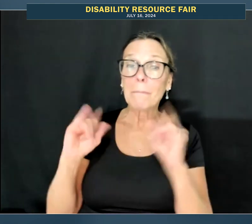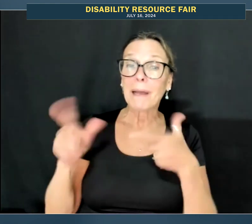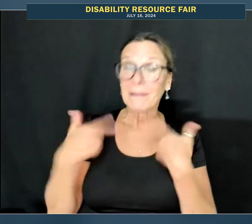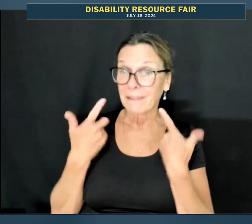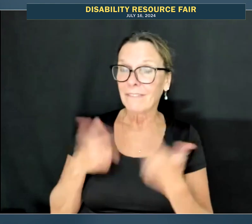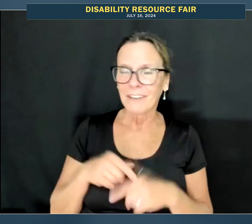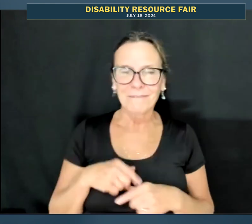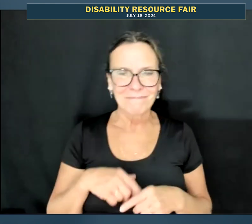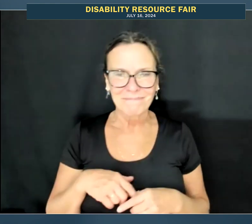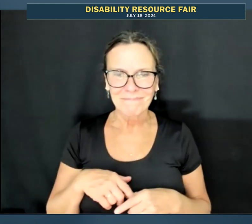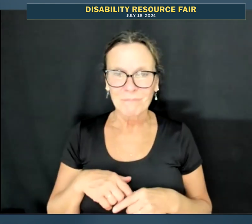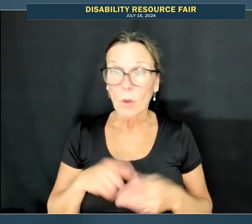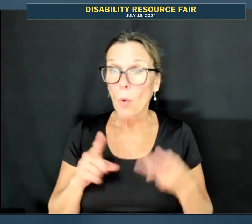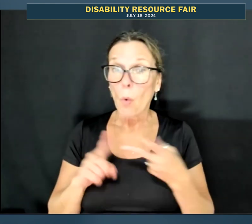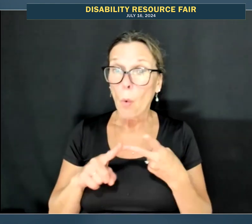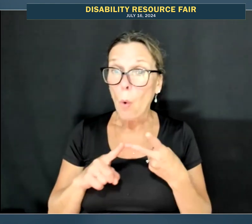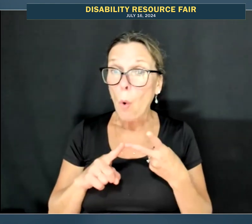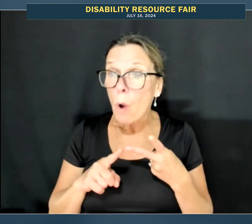Or possibly Carmen Rosado.